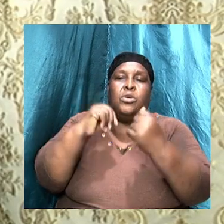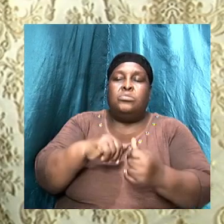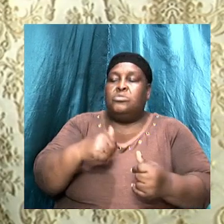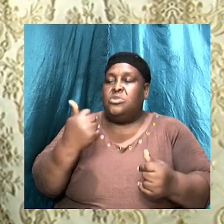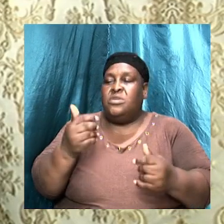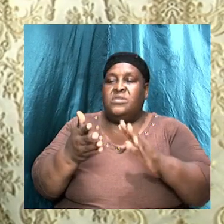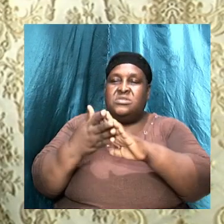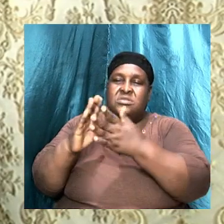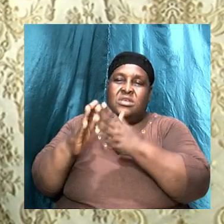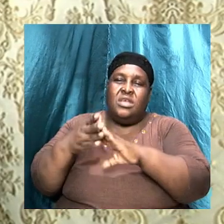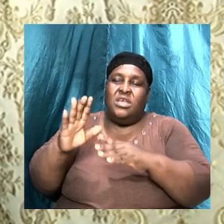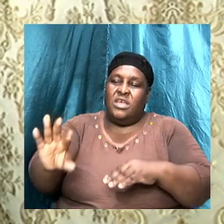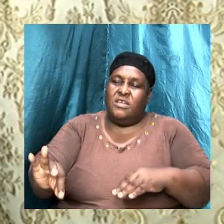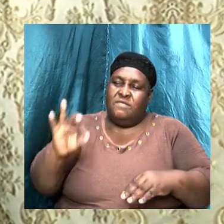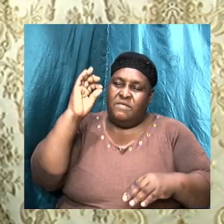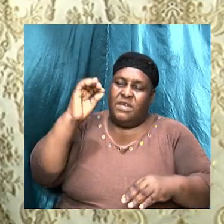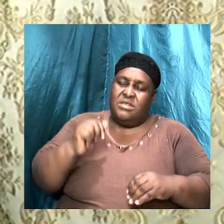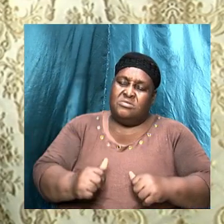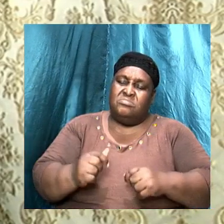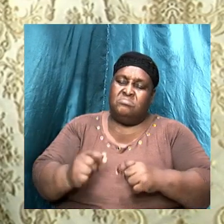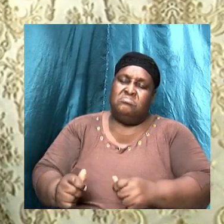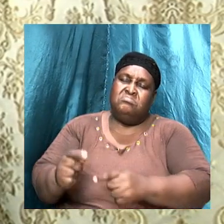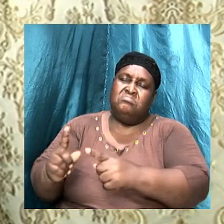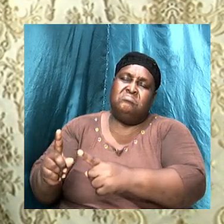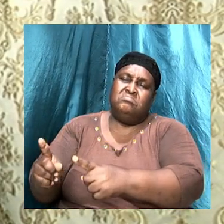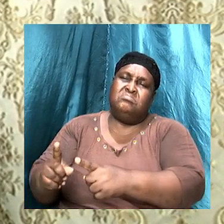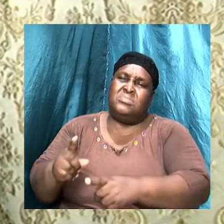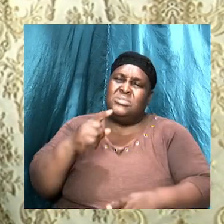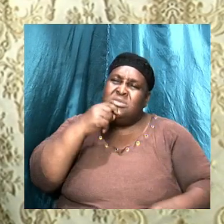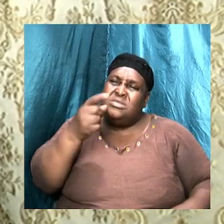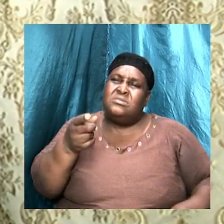finding certain disciples, he said unto them,